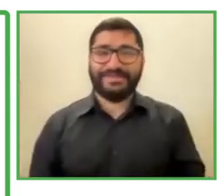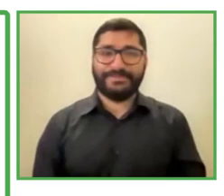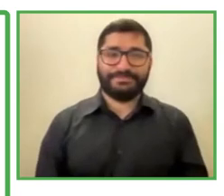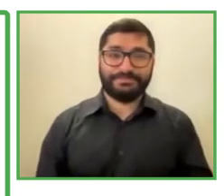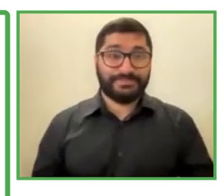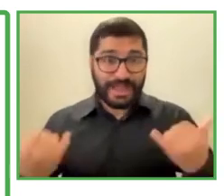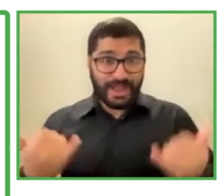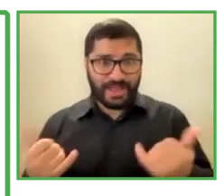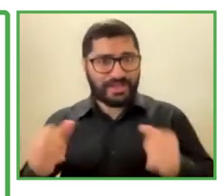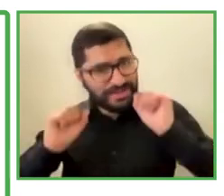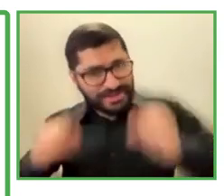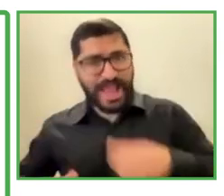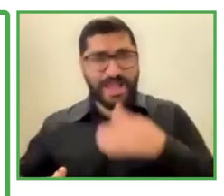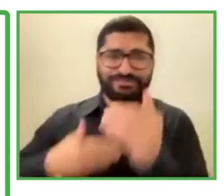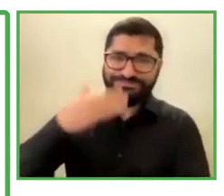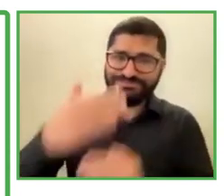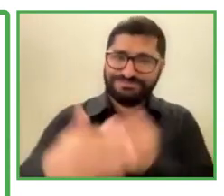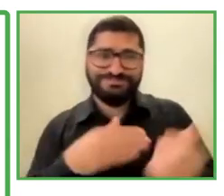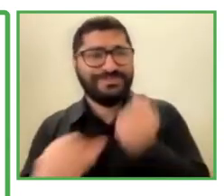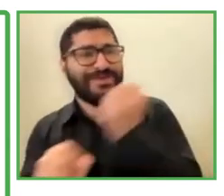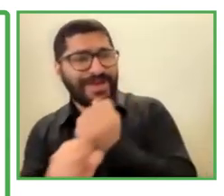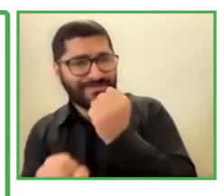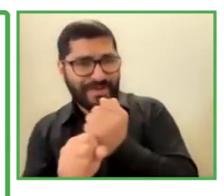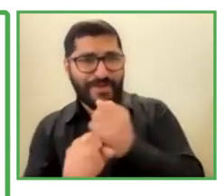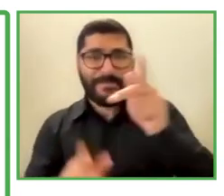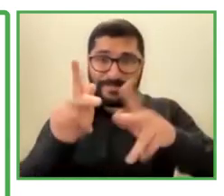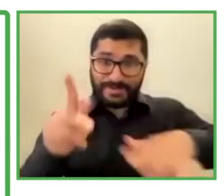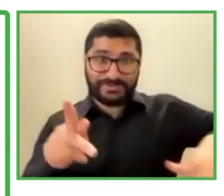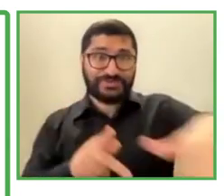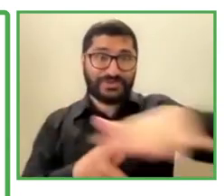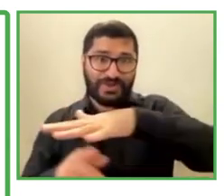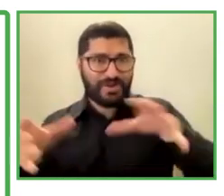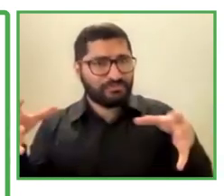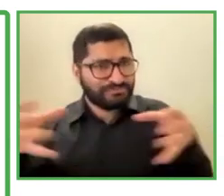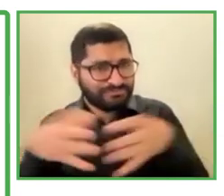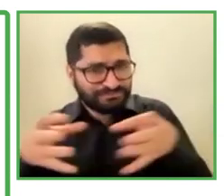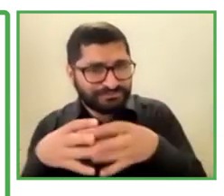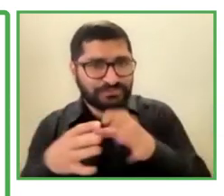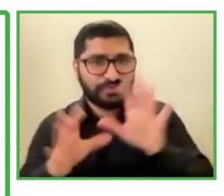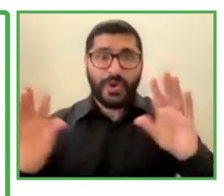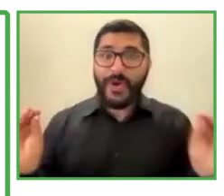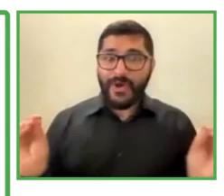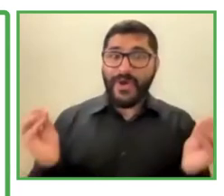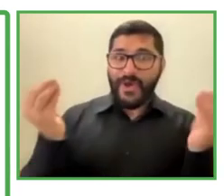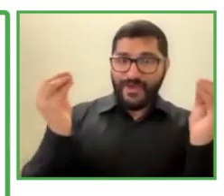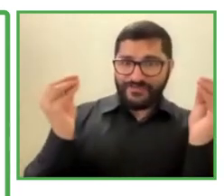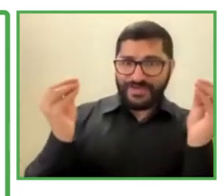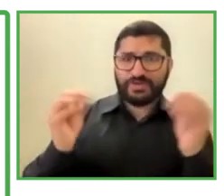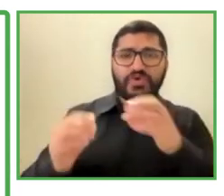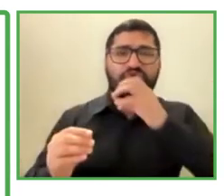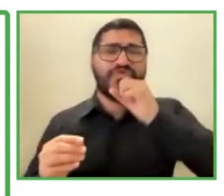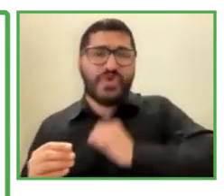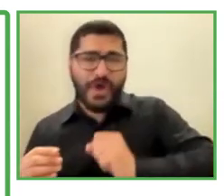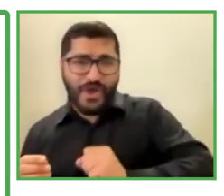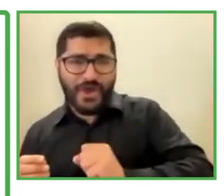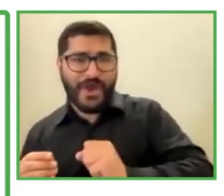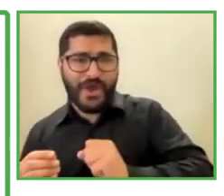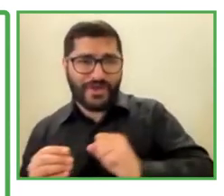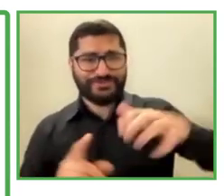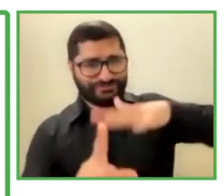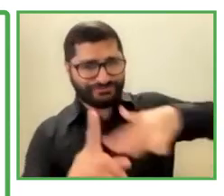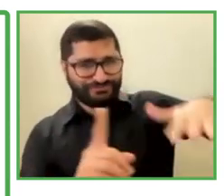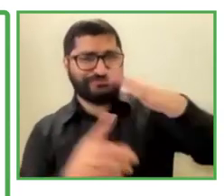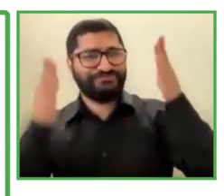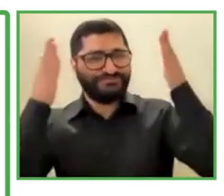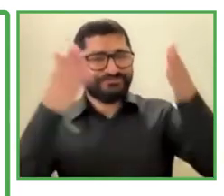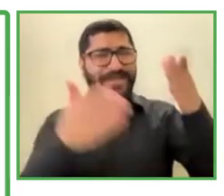to talk about a significant advance in the young people and young adults that have certain disabilities.